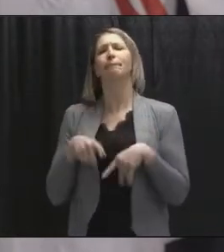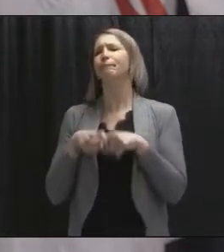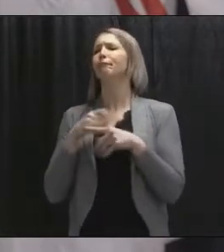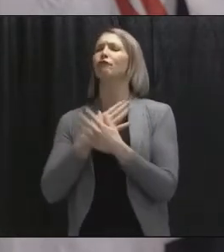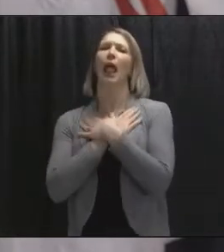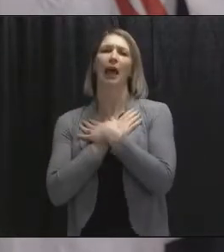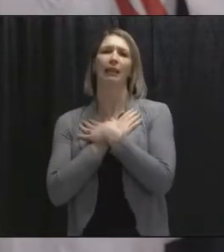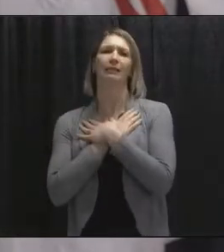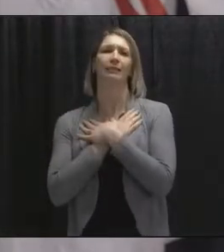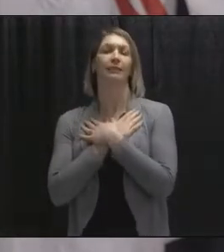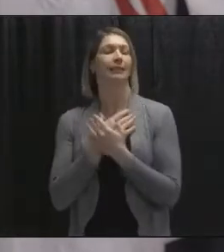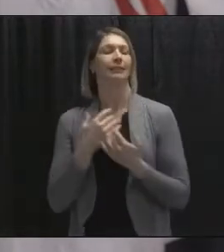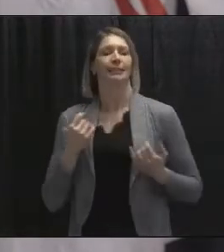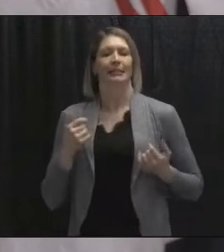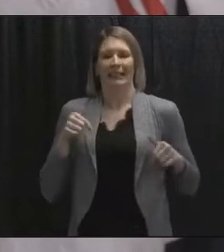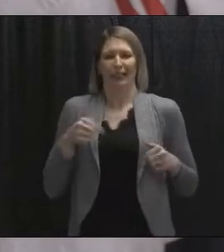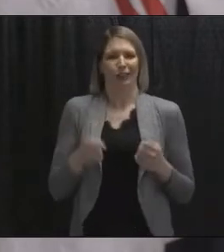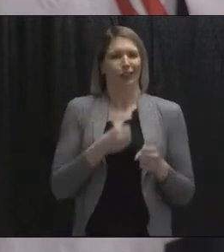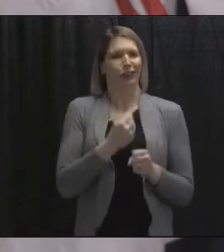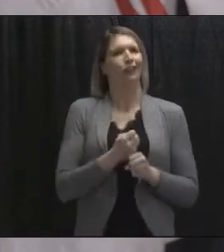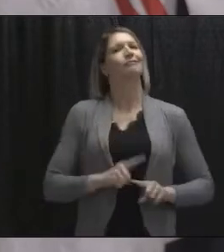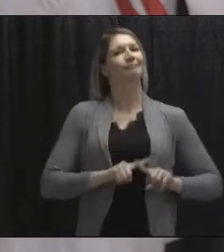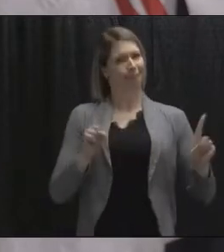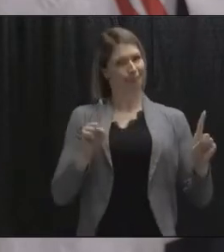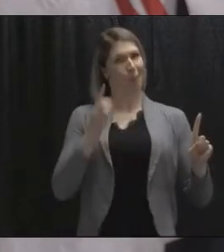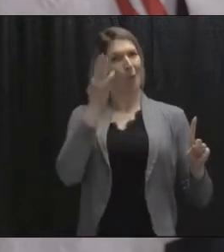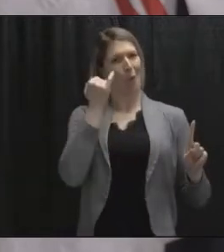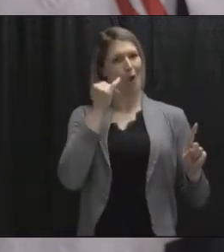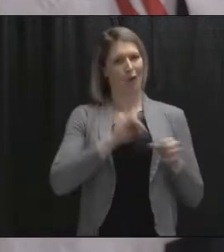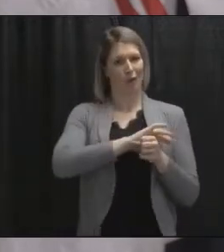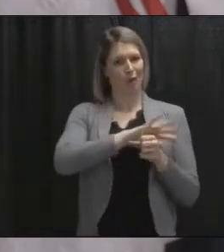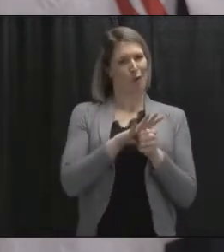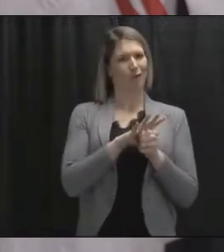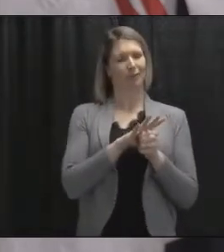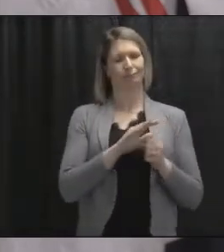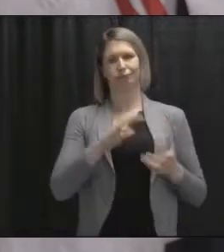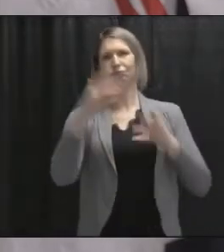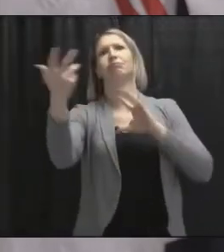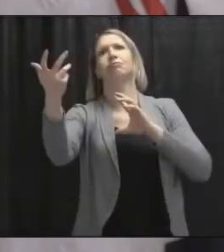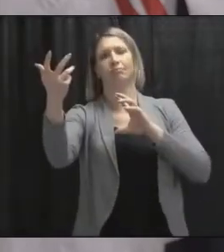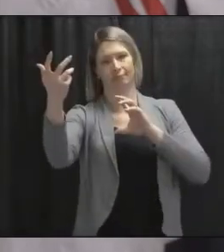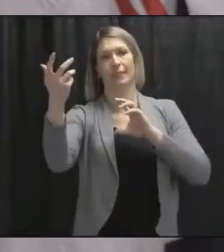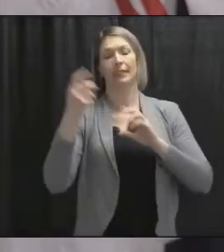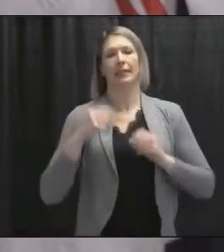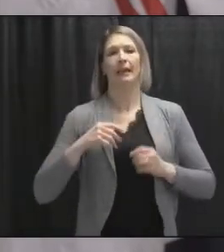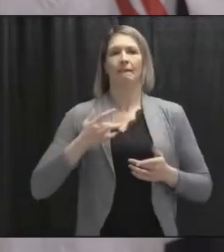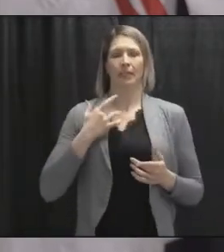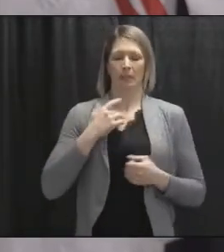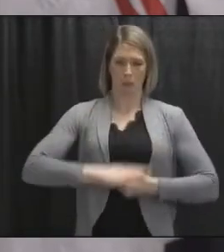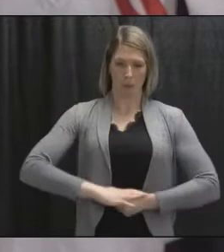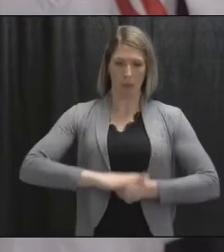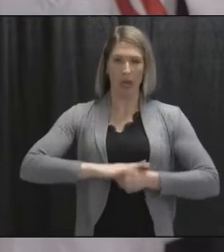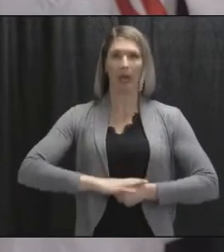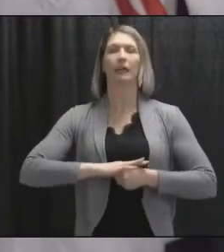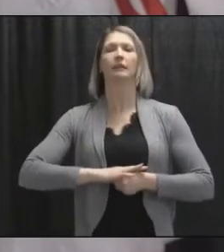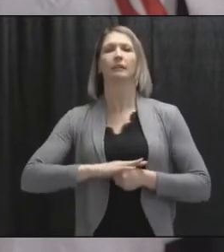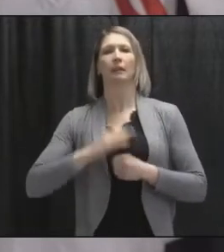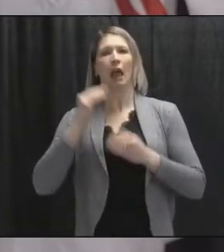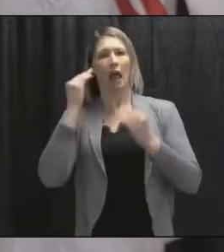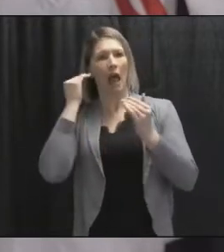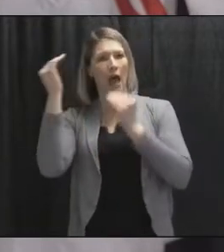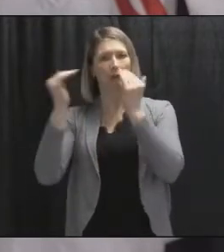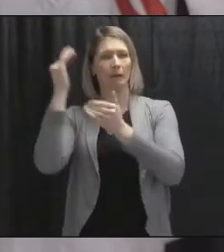interrupted our lives, our customs, and our interactions with others. And while this has brought about feelings of stress and uncertainty for us as adults,